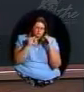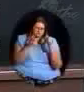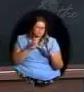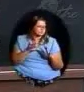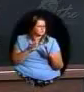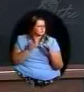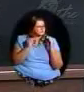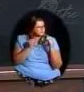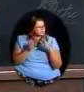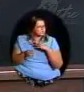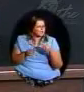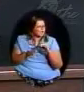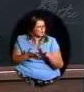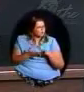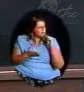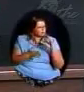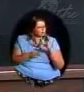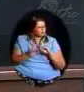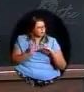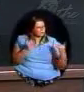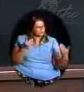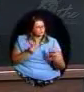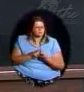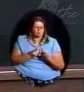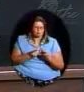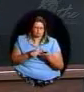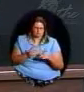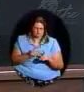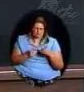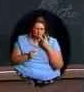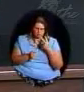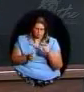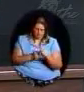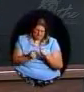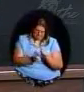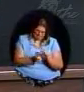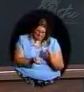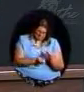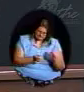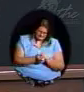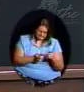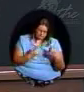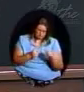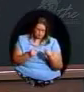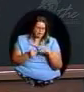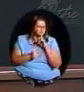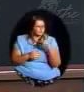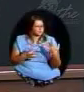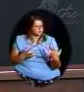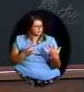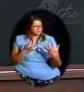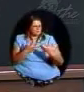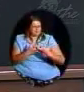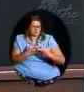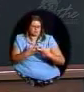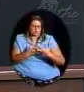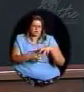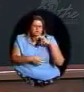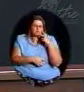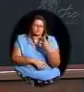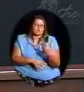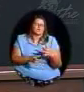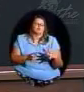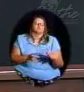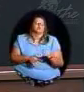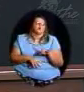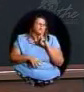looking in detail and making sure everything is aligned, you know, you can see that It is a